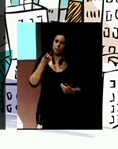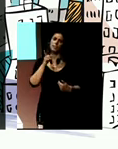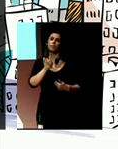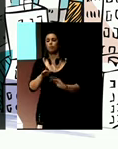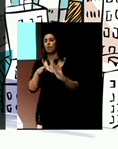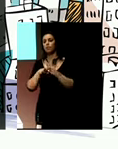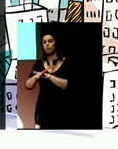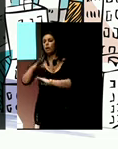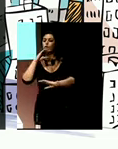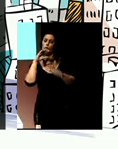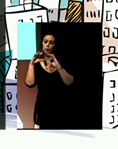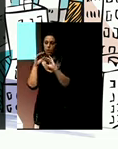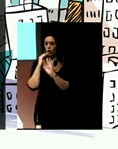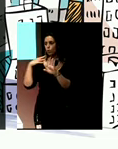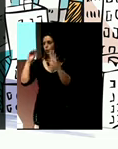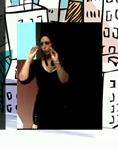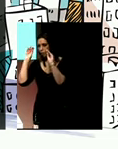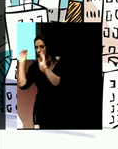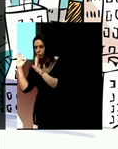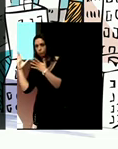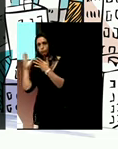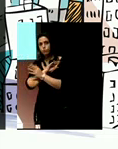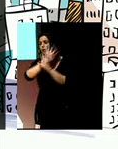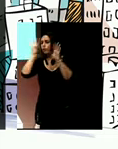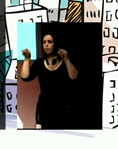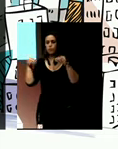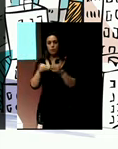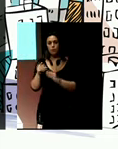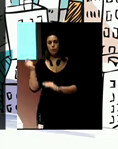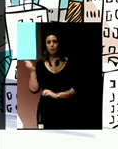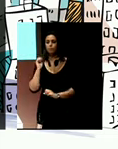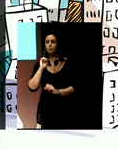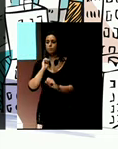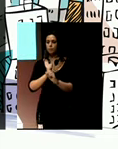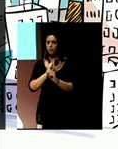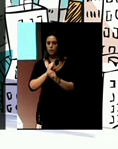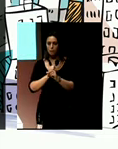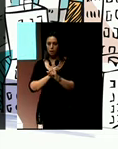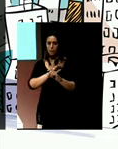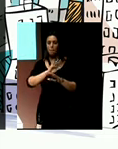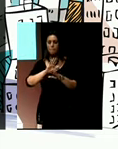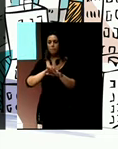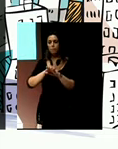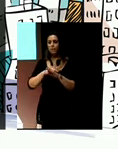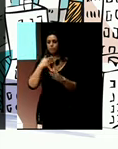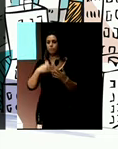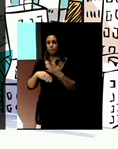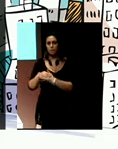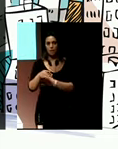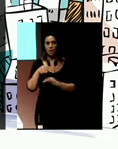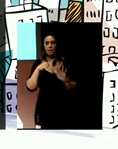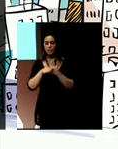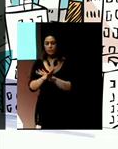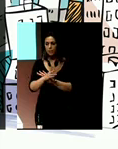accessibility, but also on training and communication accessibility, and they have approached